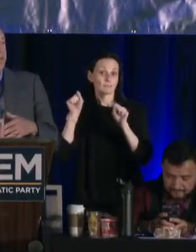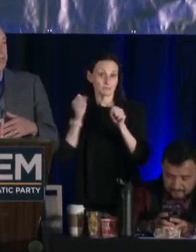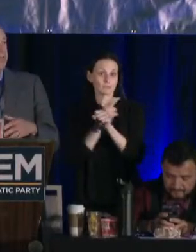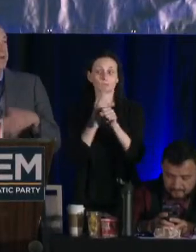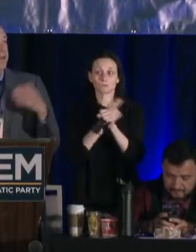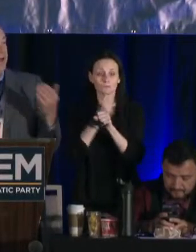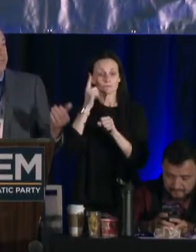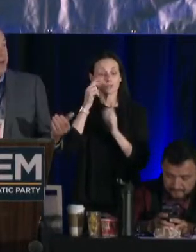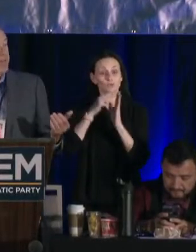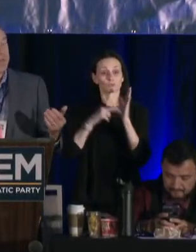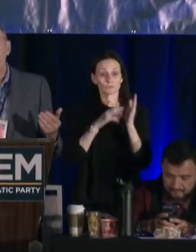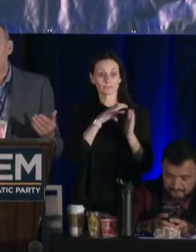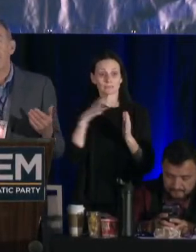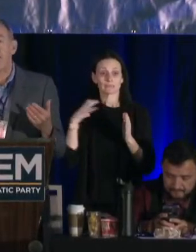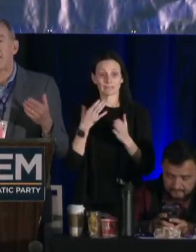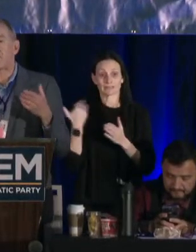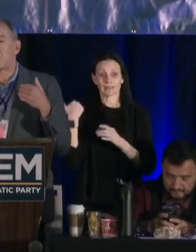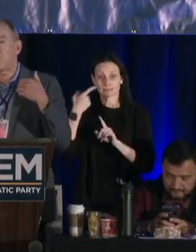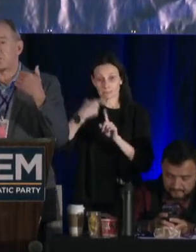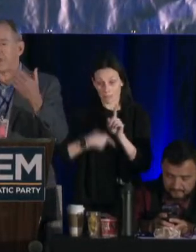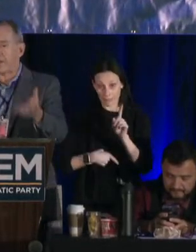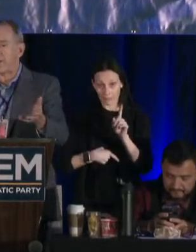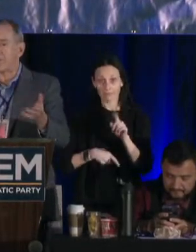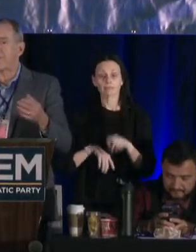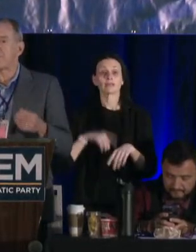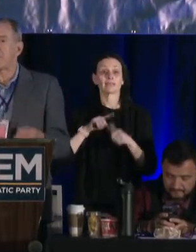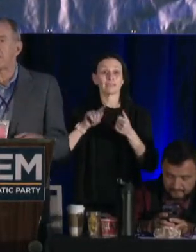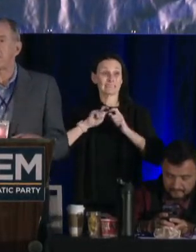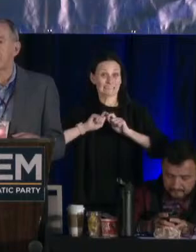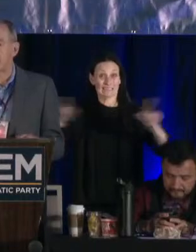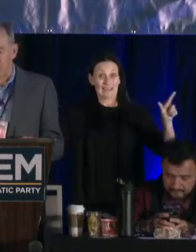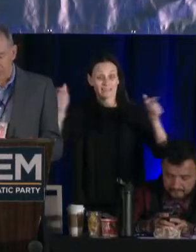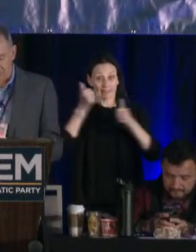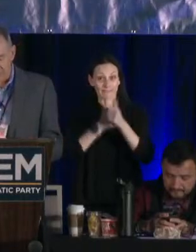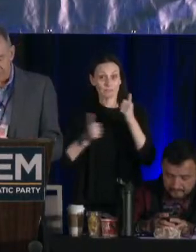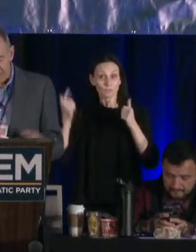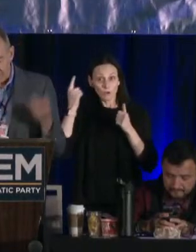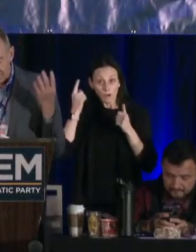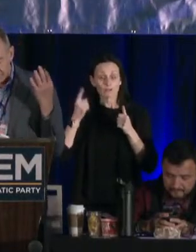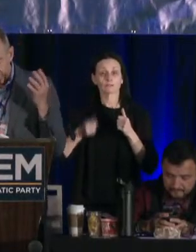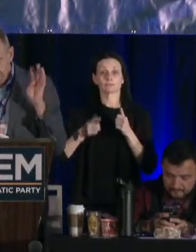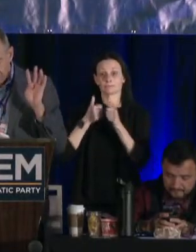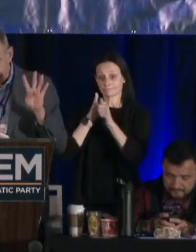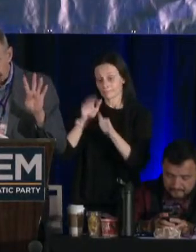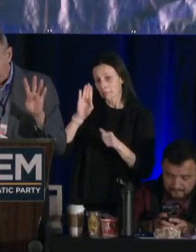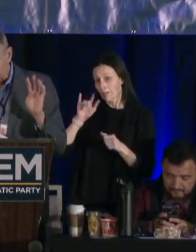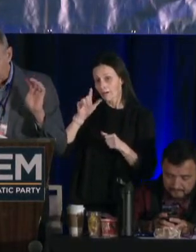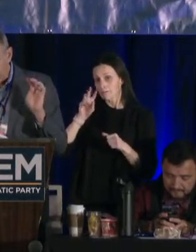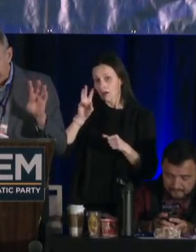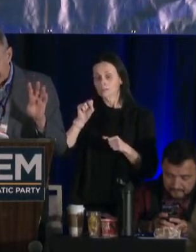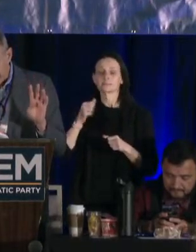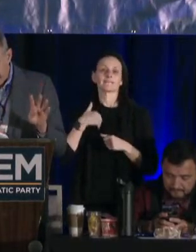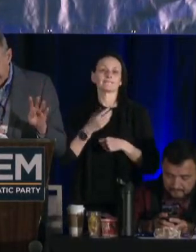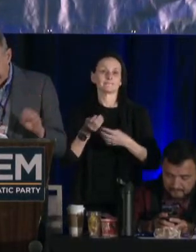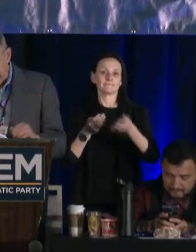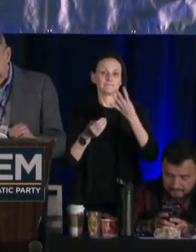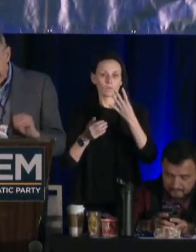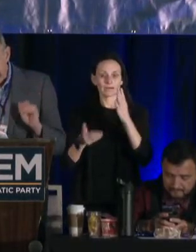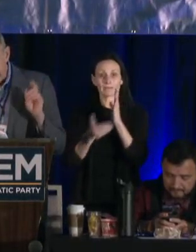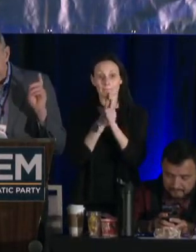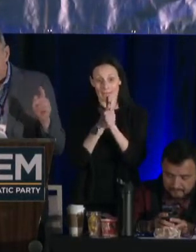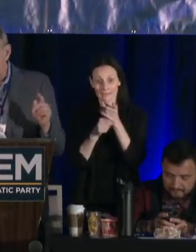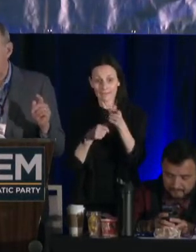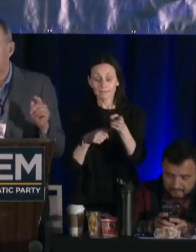special meeting of the Rules Committee last month and were sent out to everybody in accordance with the bylaws. There are 4 in the